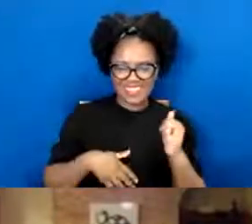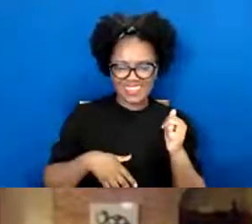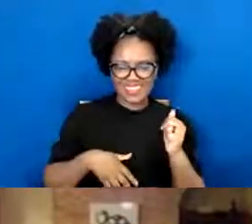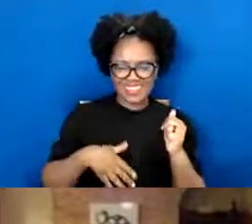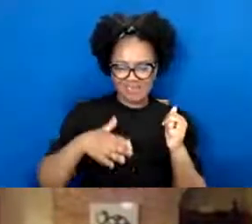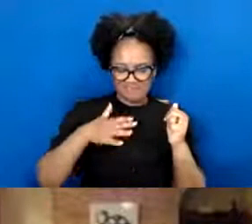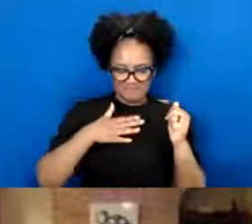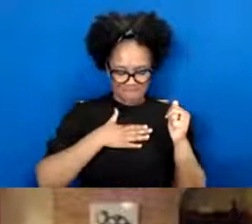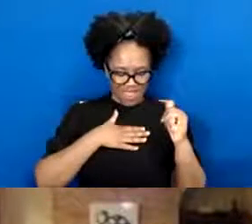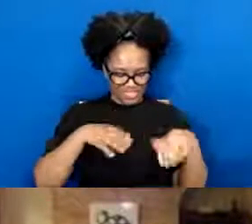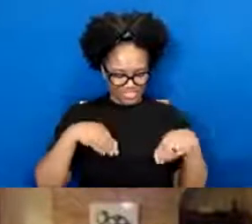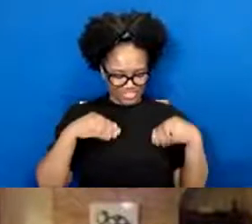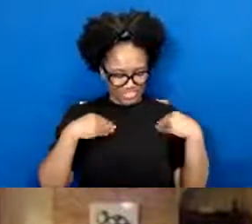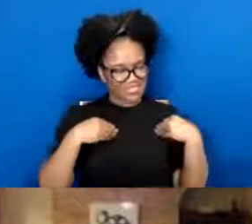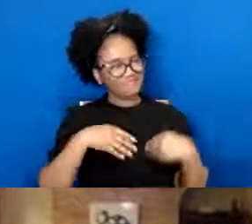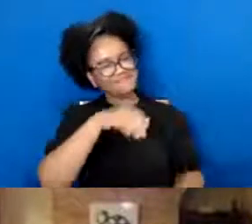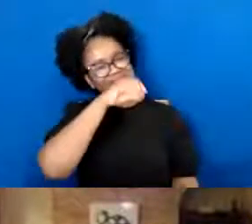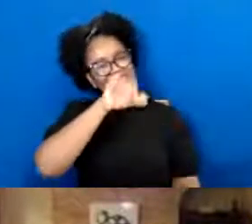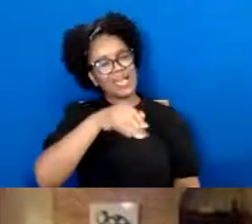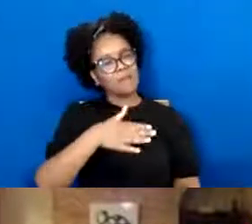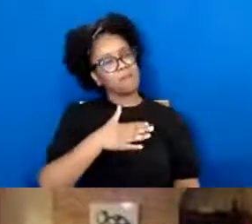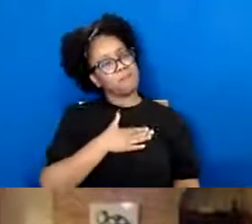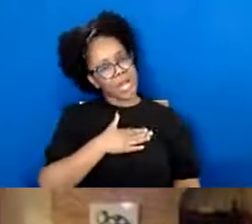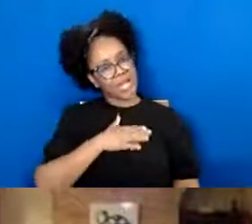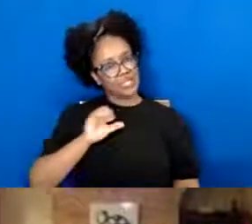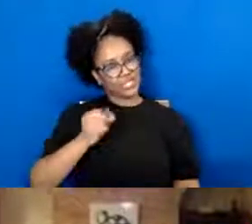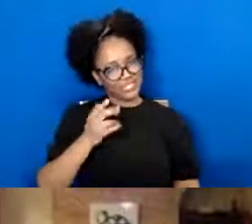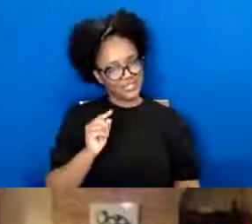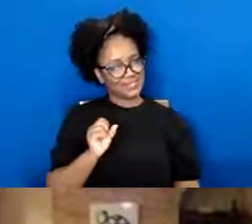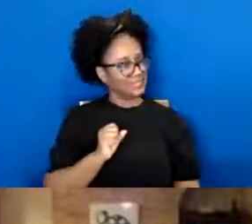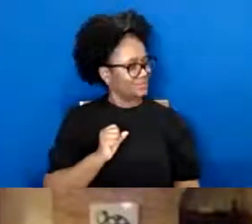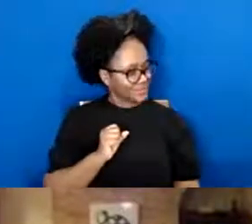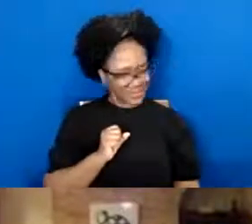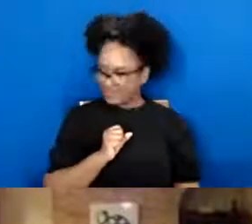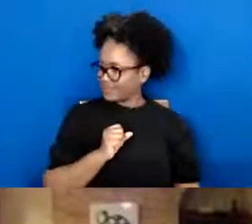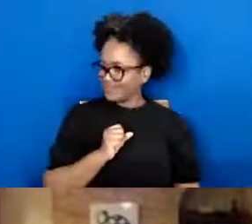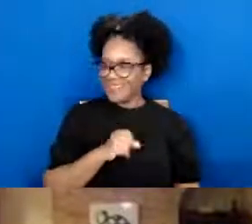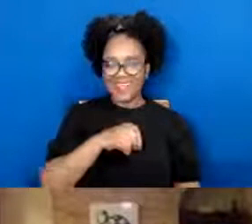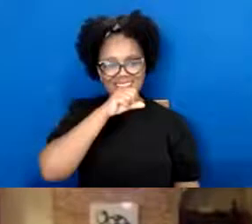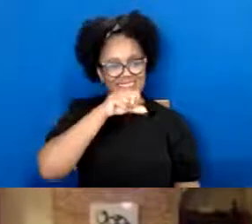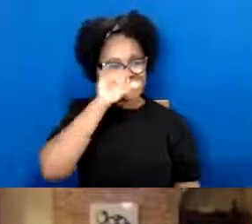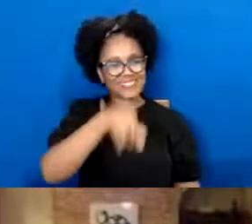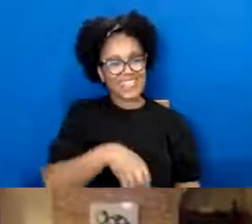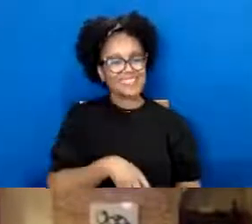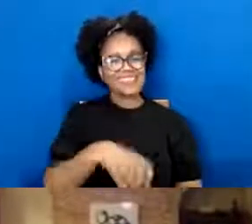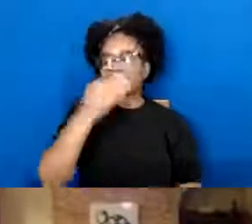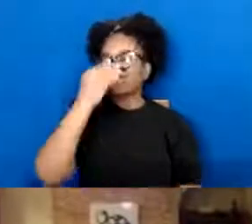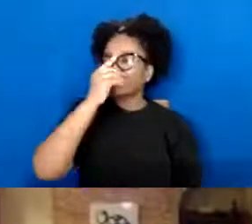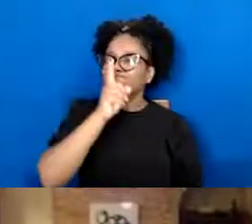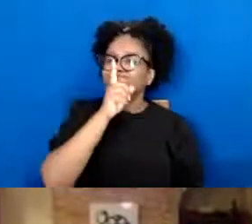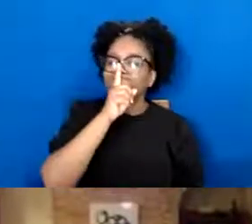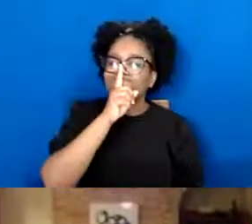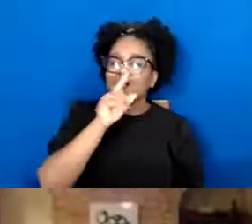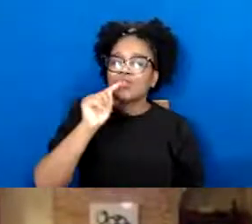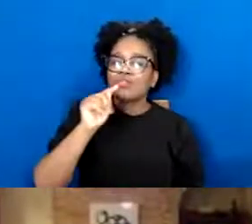in the most is like my sheets. I'm not about to tell you how many, what is it? Count. I'm not talking about the thread count. They are my